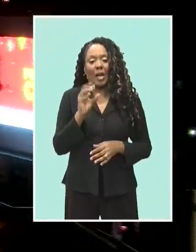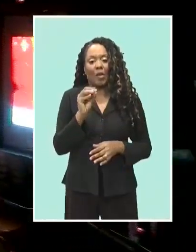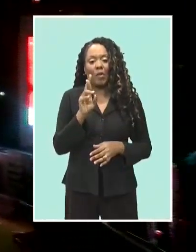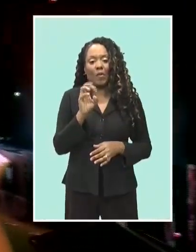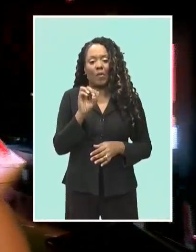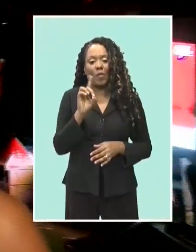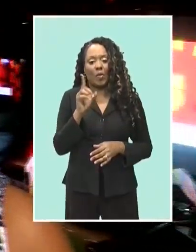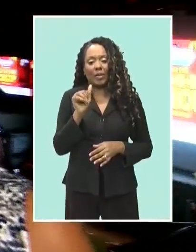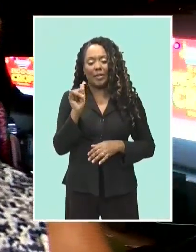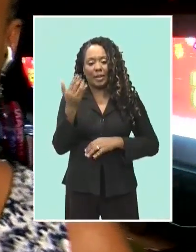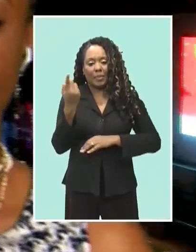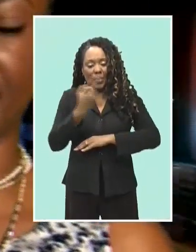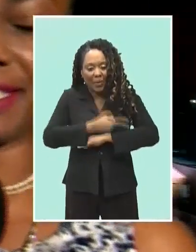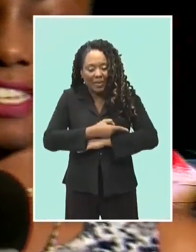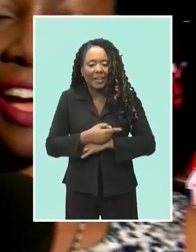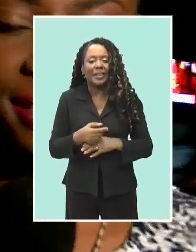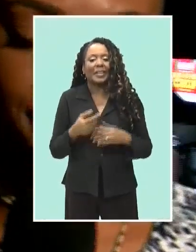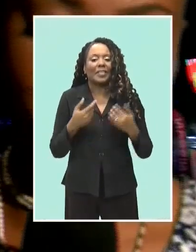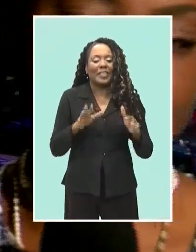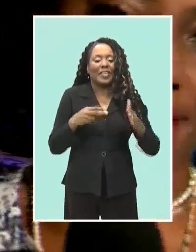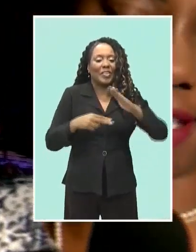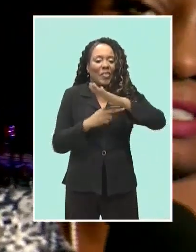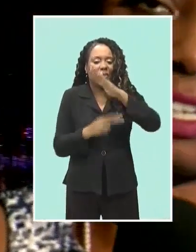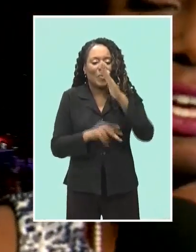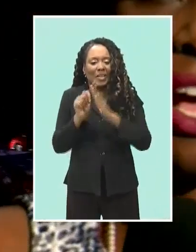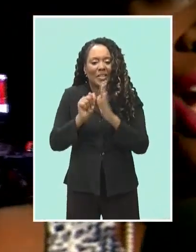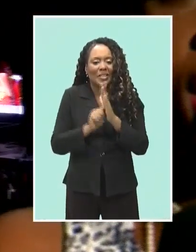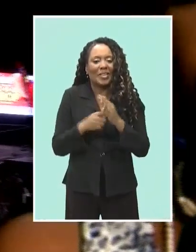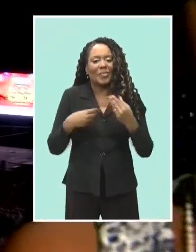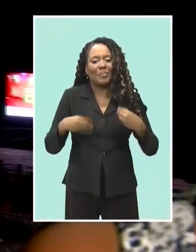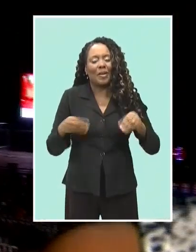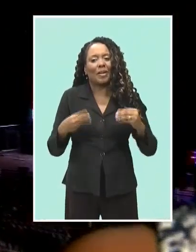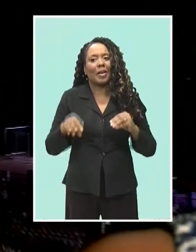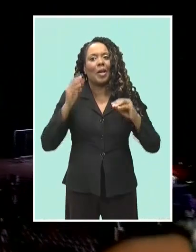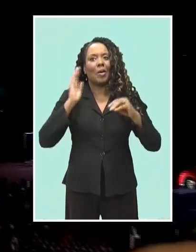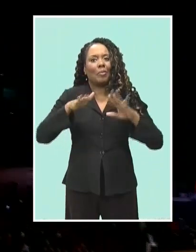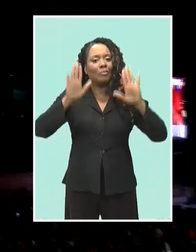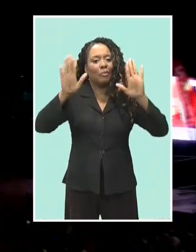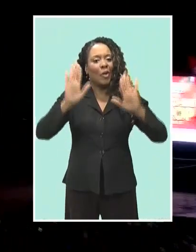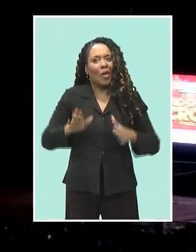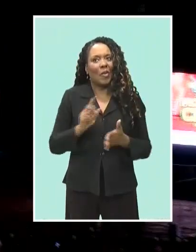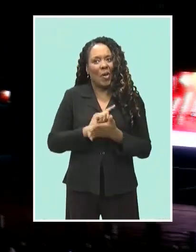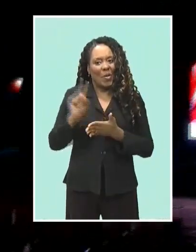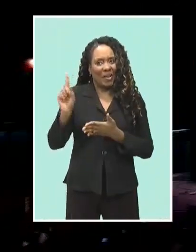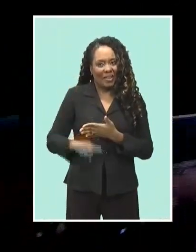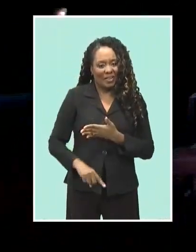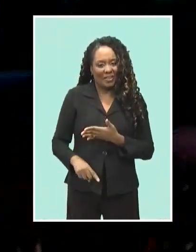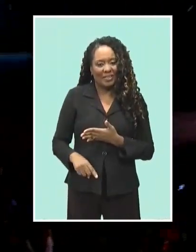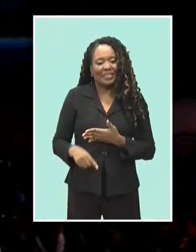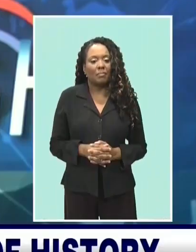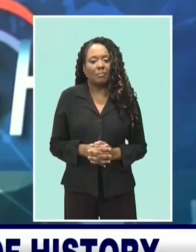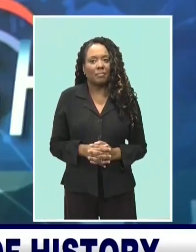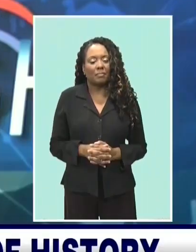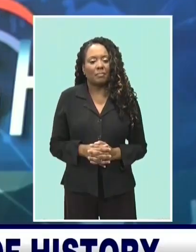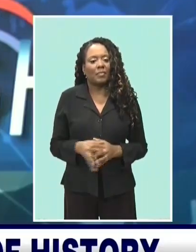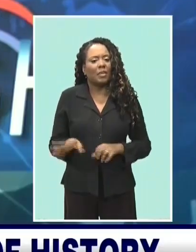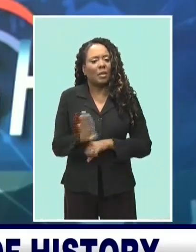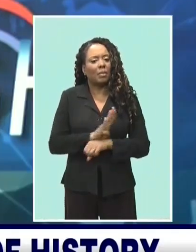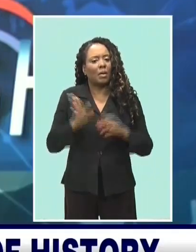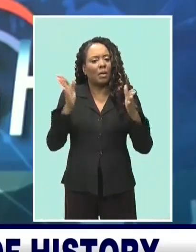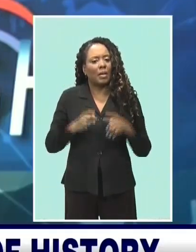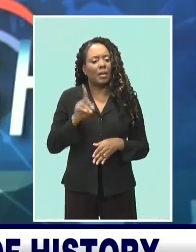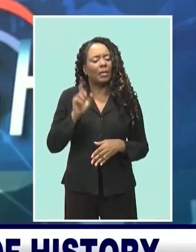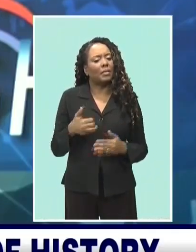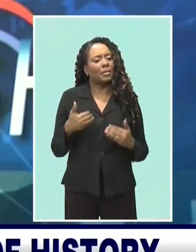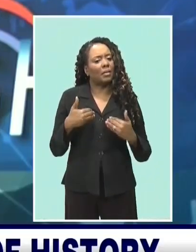between there. So it is shaping up to be a fantastically exciting wrap to Crop Over. Back to you. Barbadians are